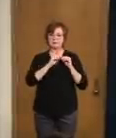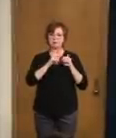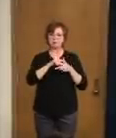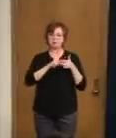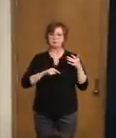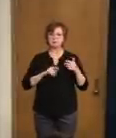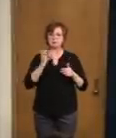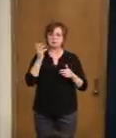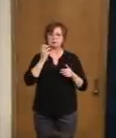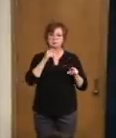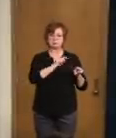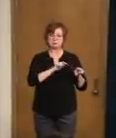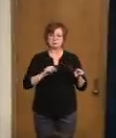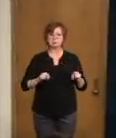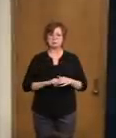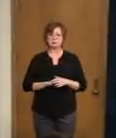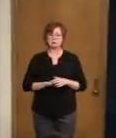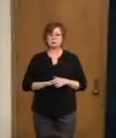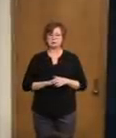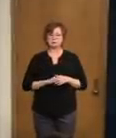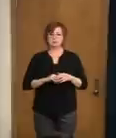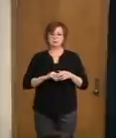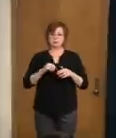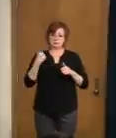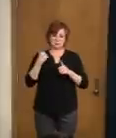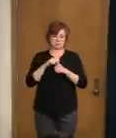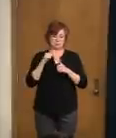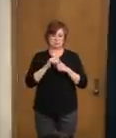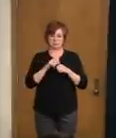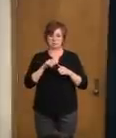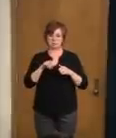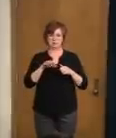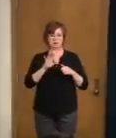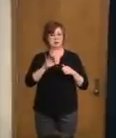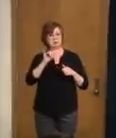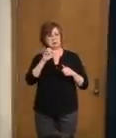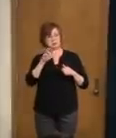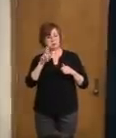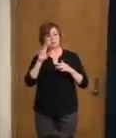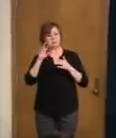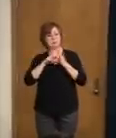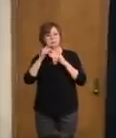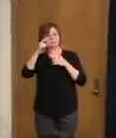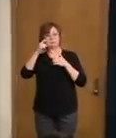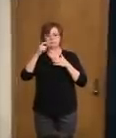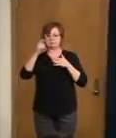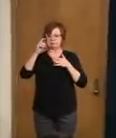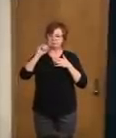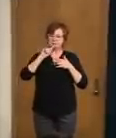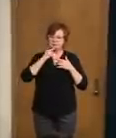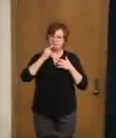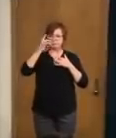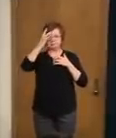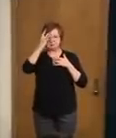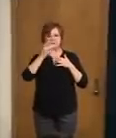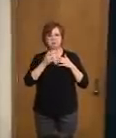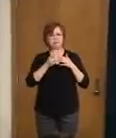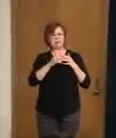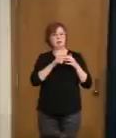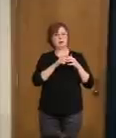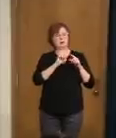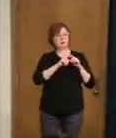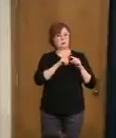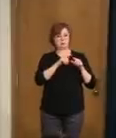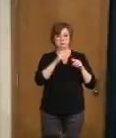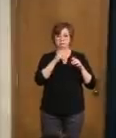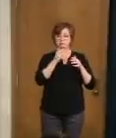of course, a large number of people who have been quite sick while isolating at home. And some have had milder symptoms. Our